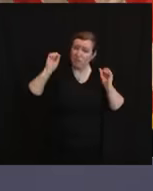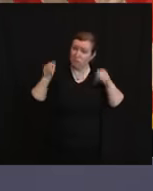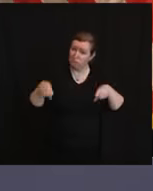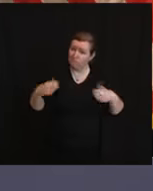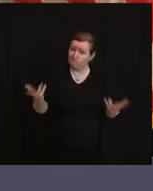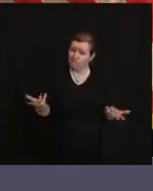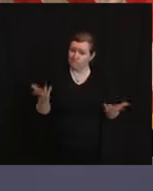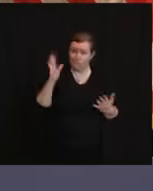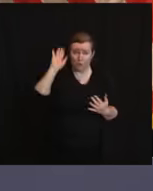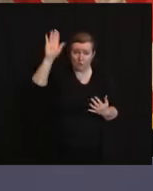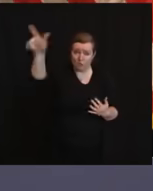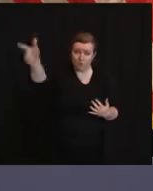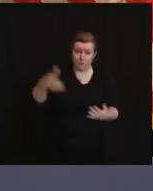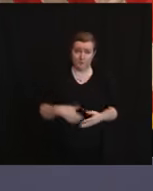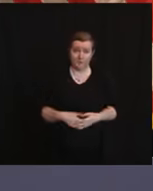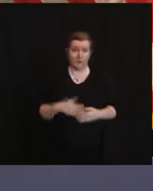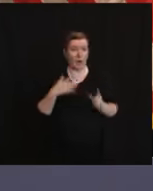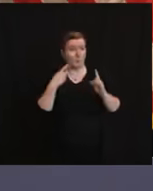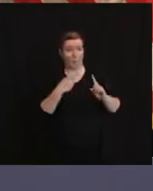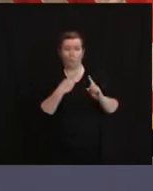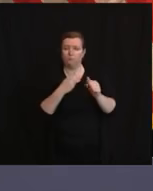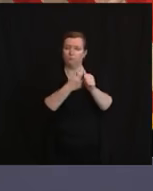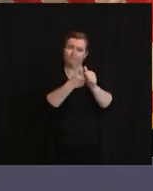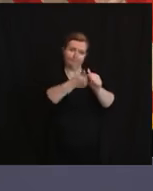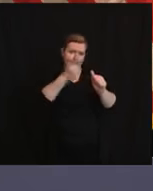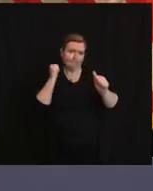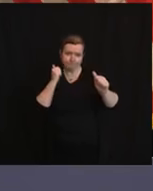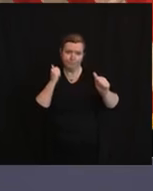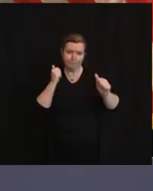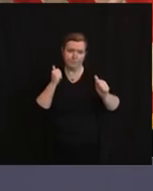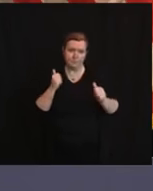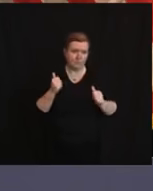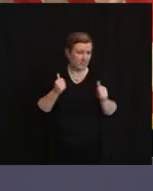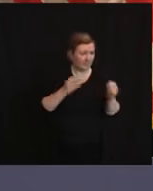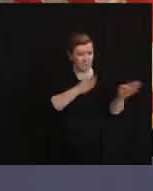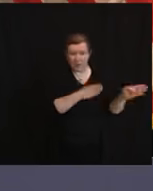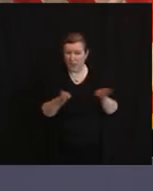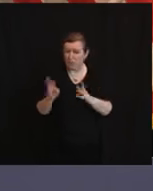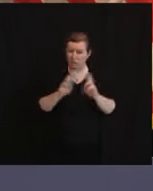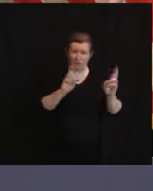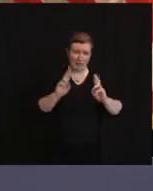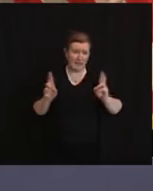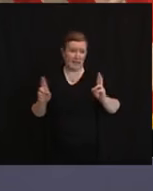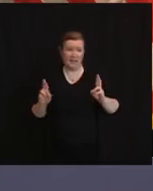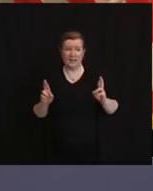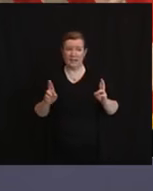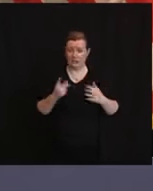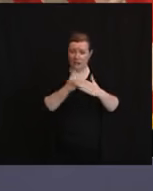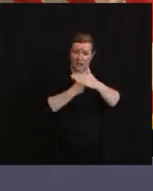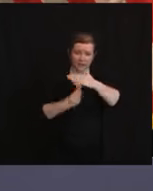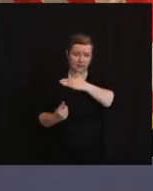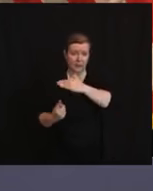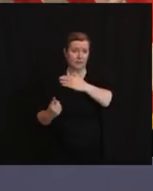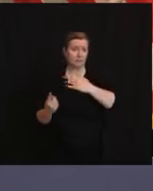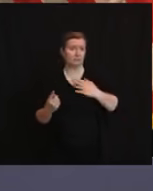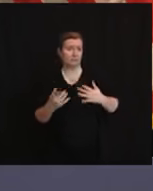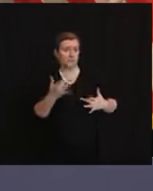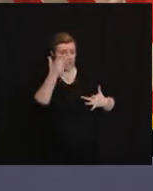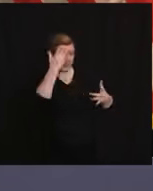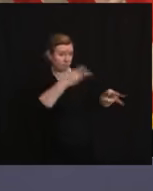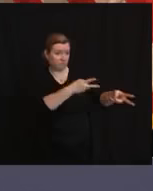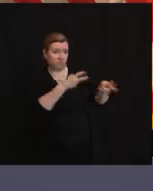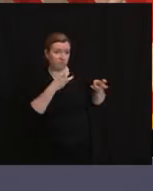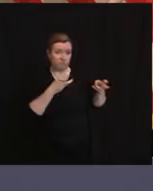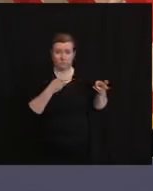to avoid that, is to have that plan in place, including isolation and a place where people can go, and that it